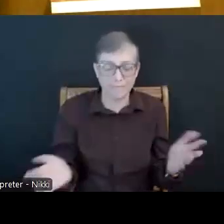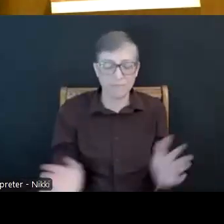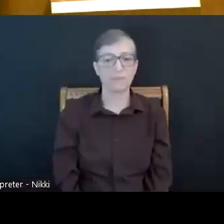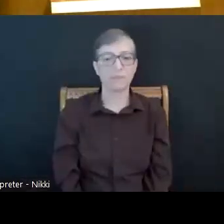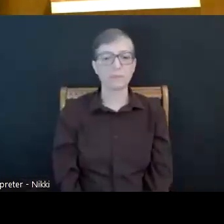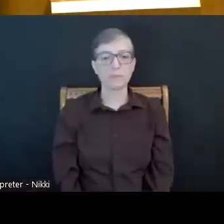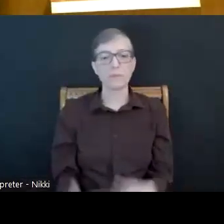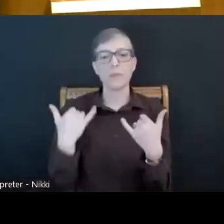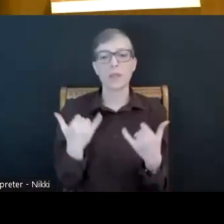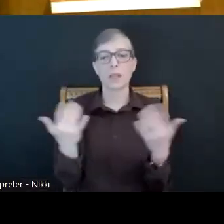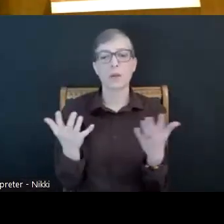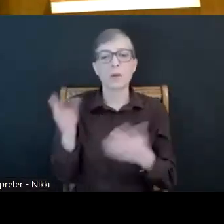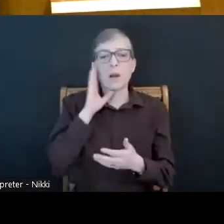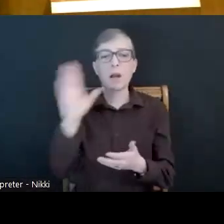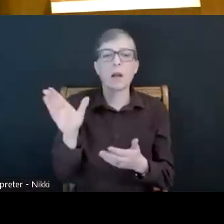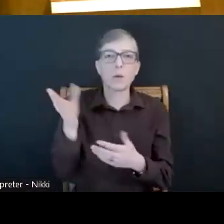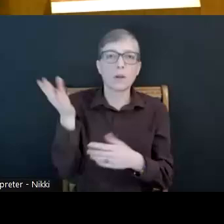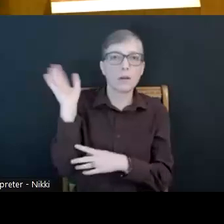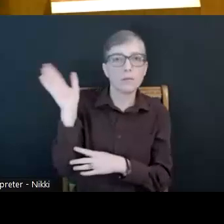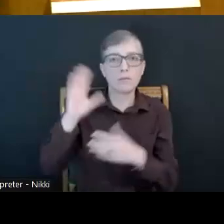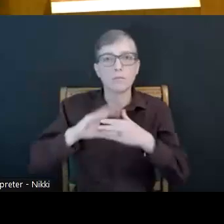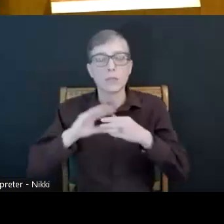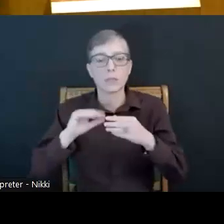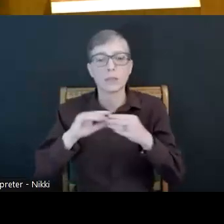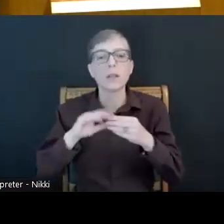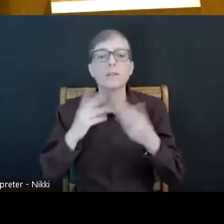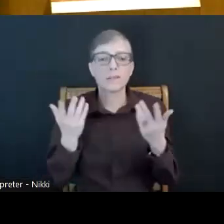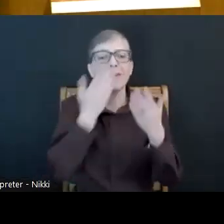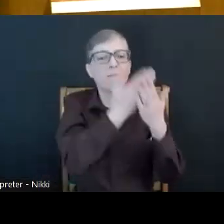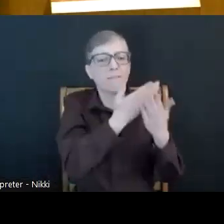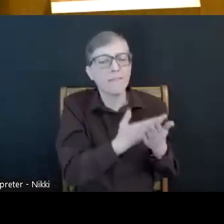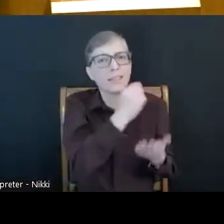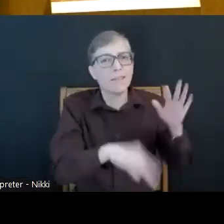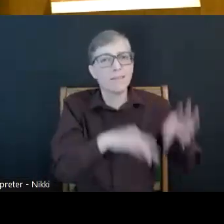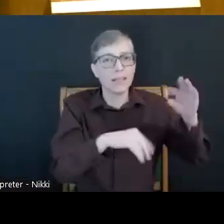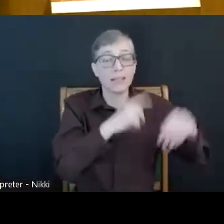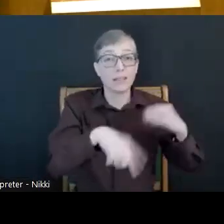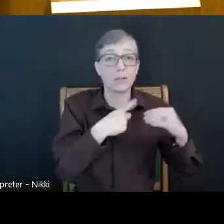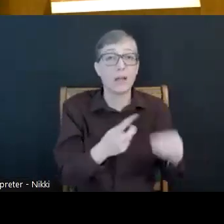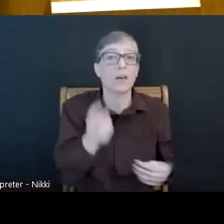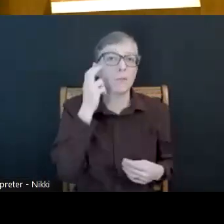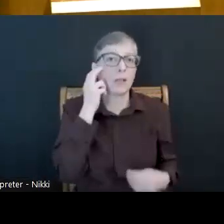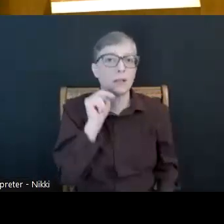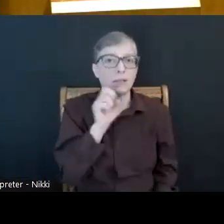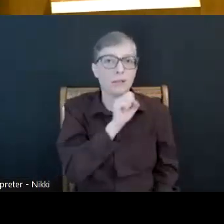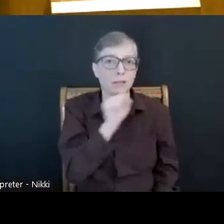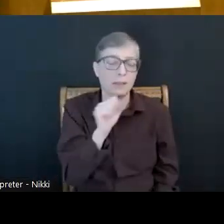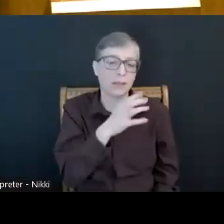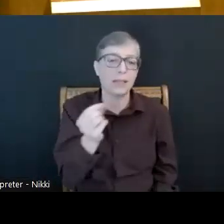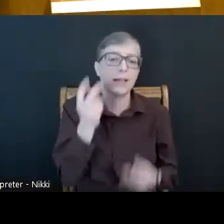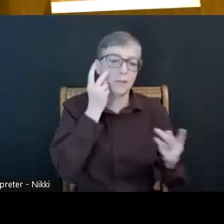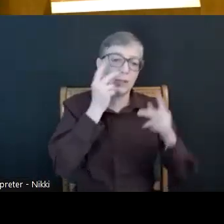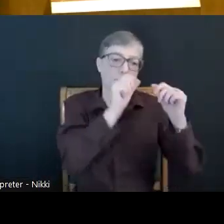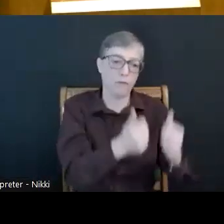covering today is some basic facts and findings about blindness and vision loss, and then I'll discuss some of the common forms of